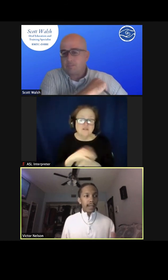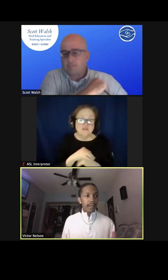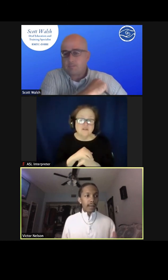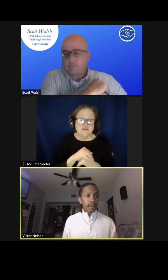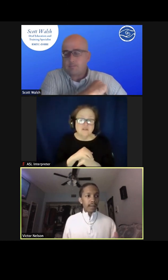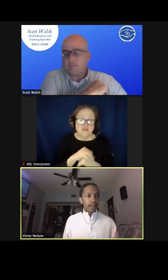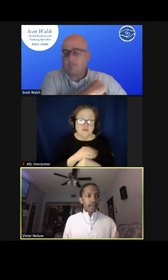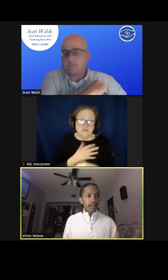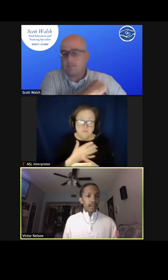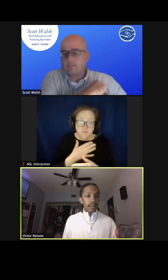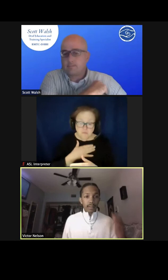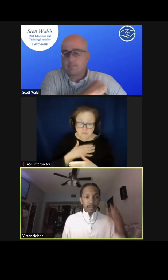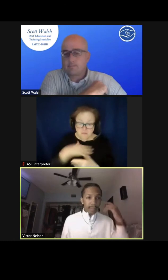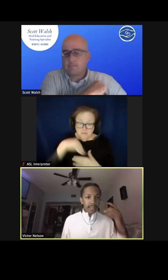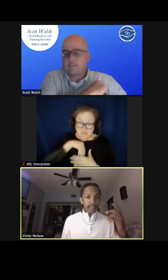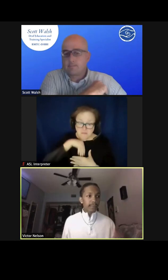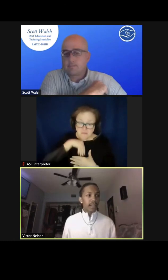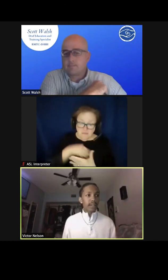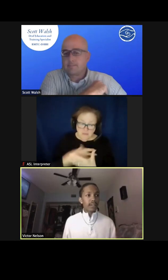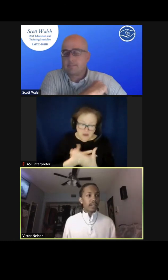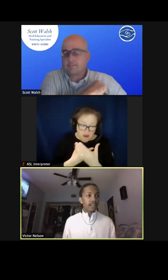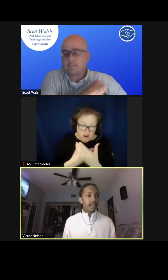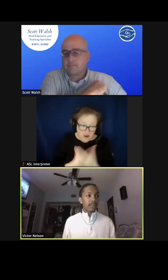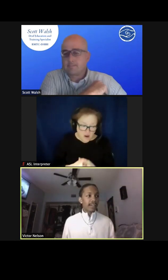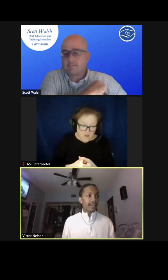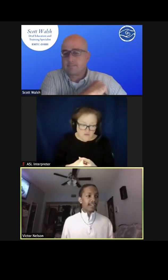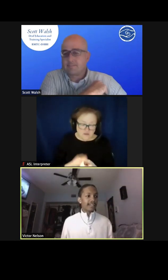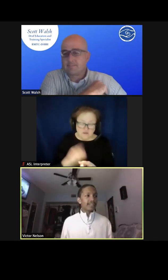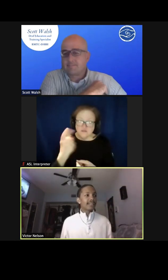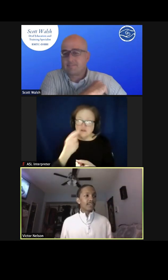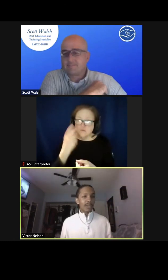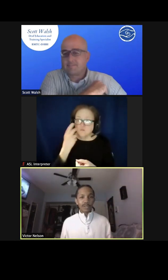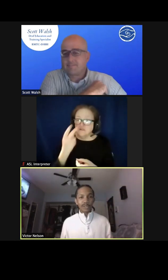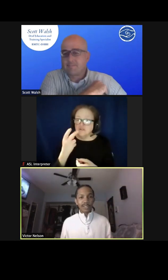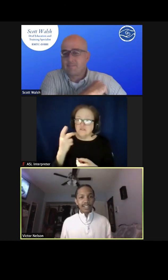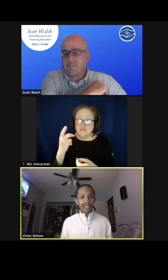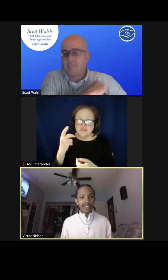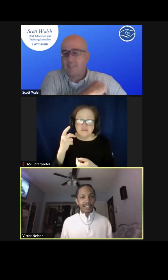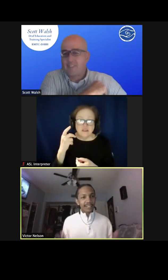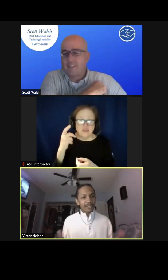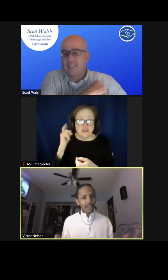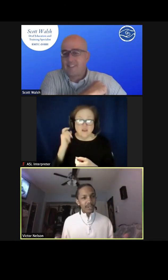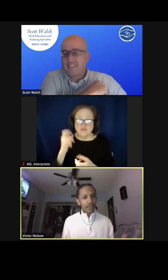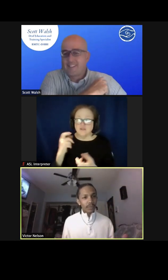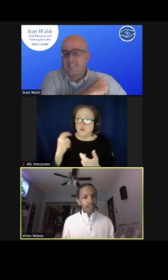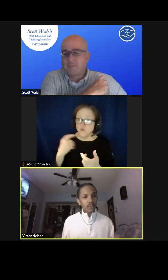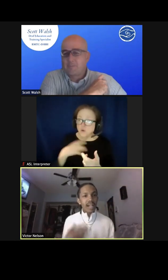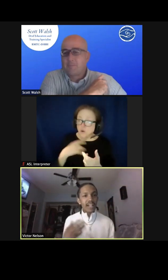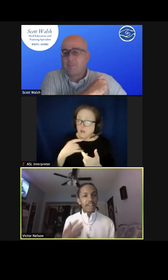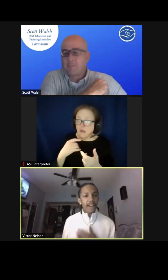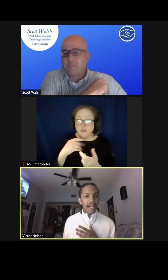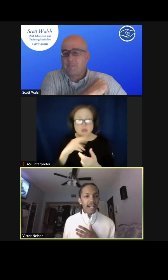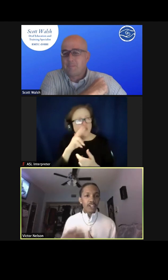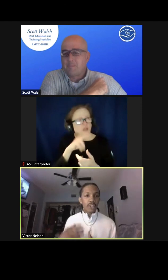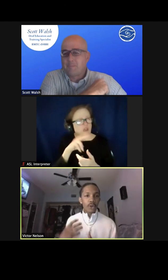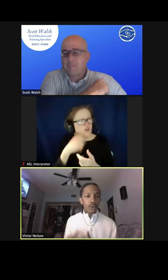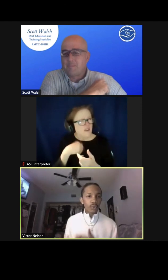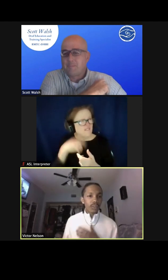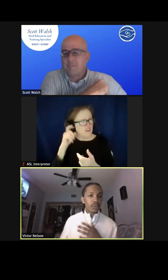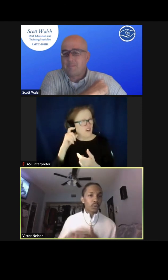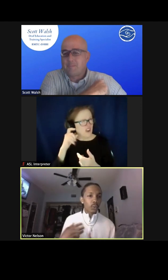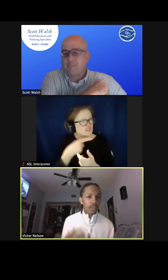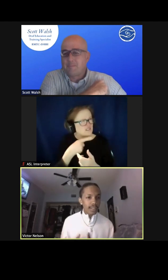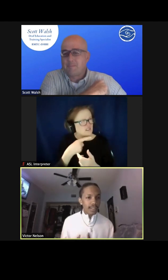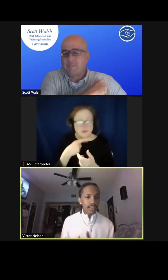that somebody sees my hearing aids, I'm like, hey, you like what you see? You know, you got to find your